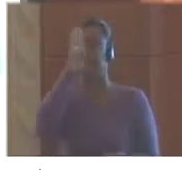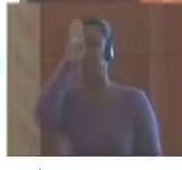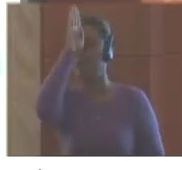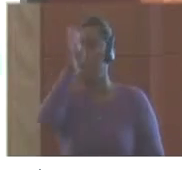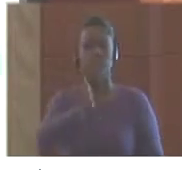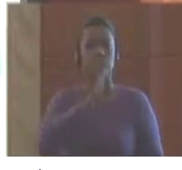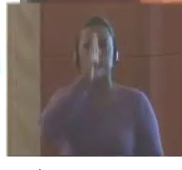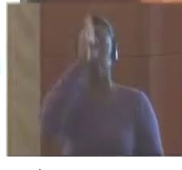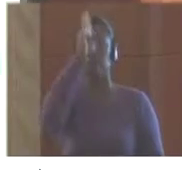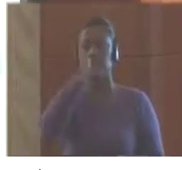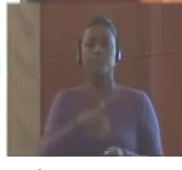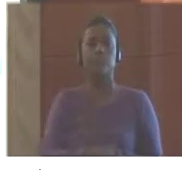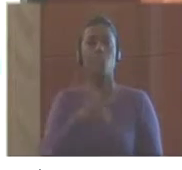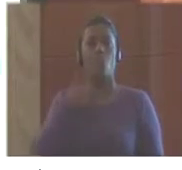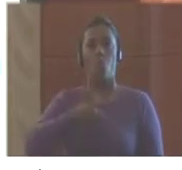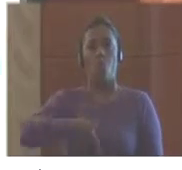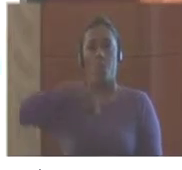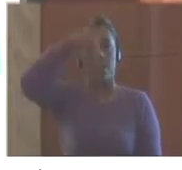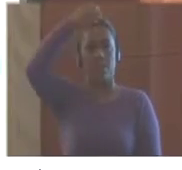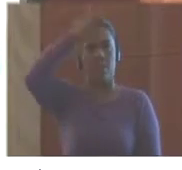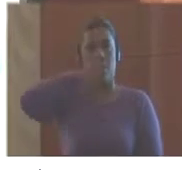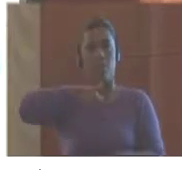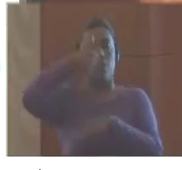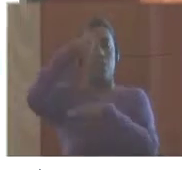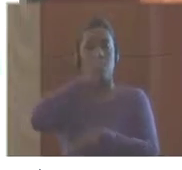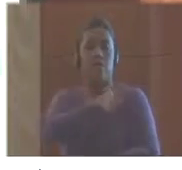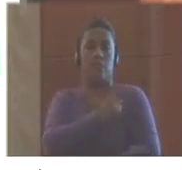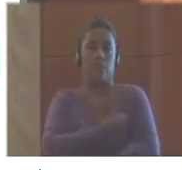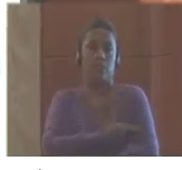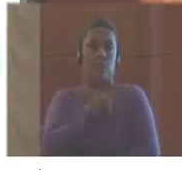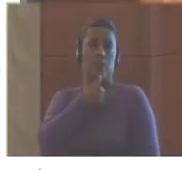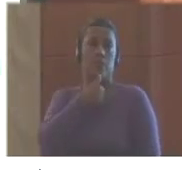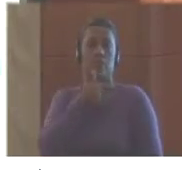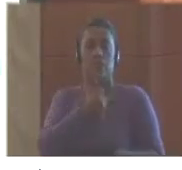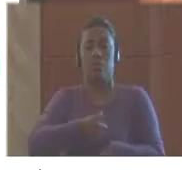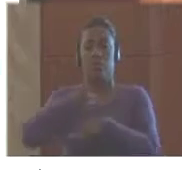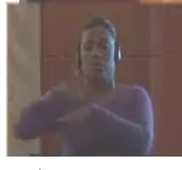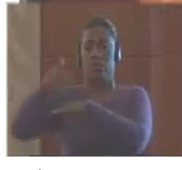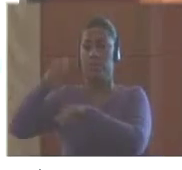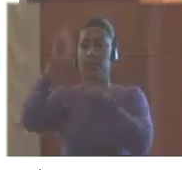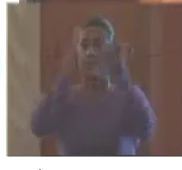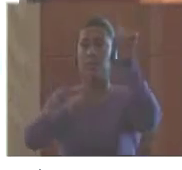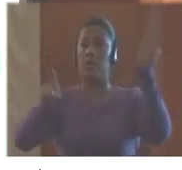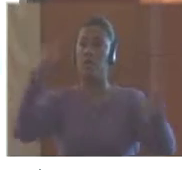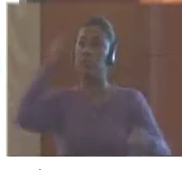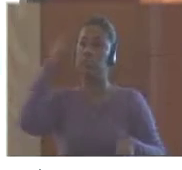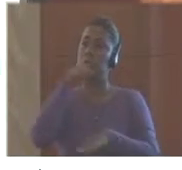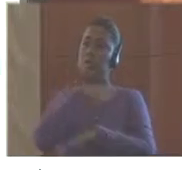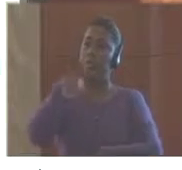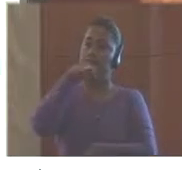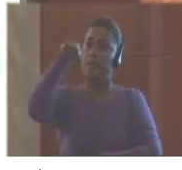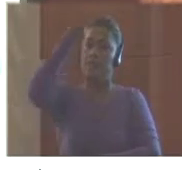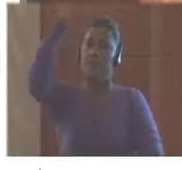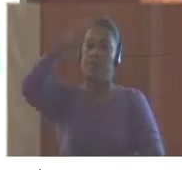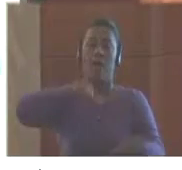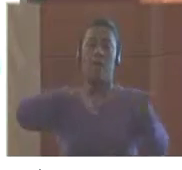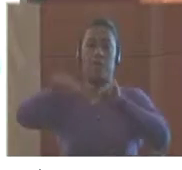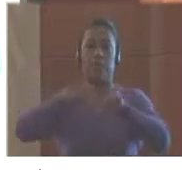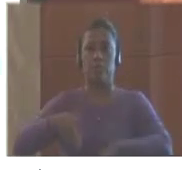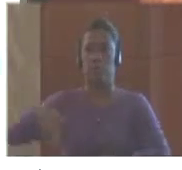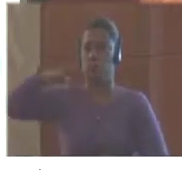vertical dimension. So with this, when we refer to this, we're talking about the different levels of